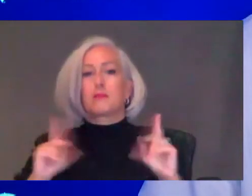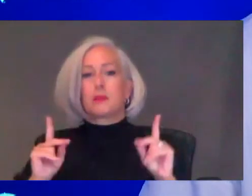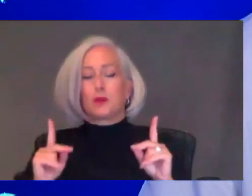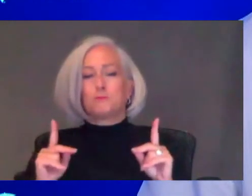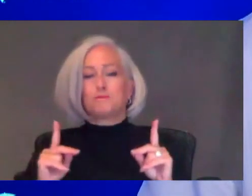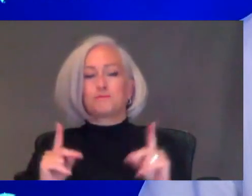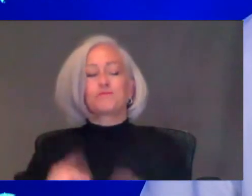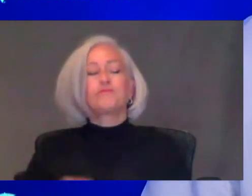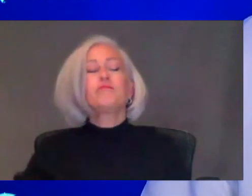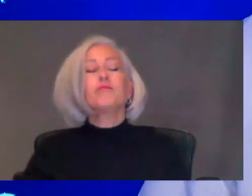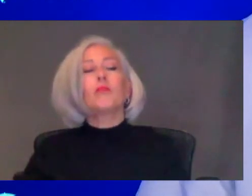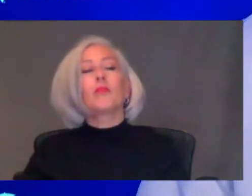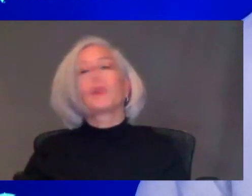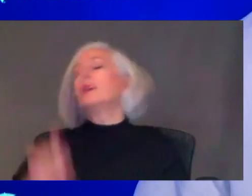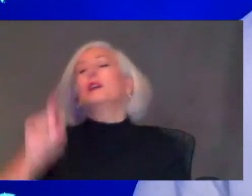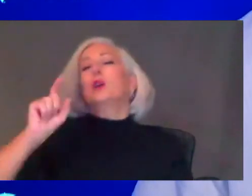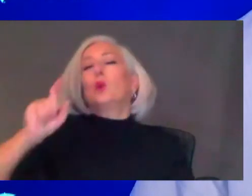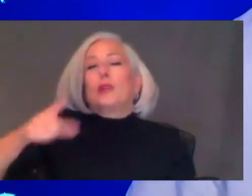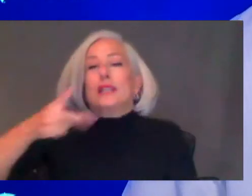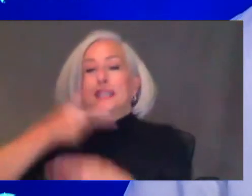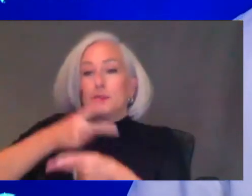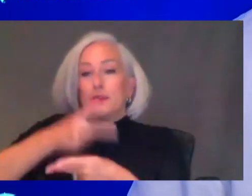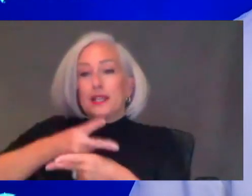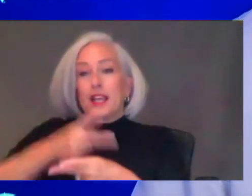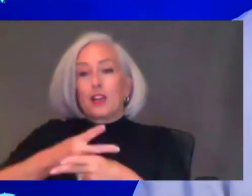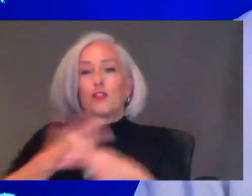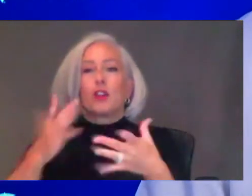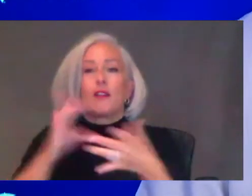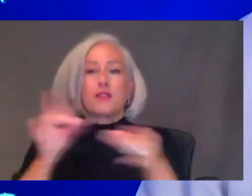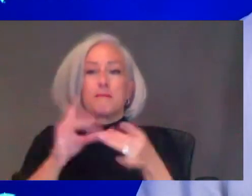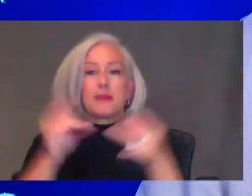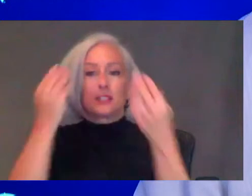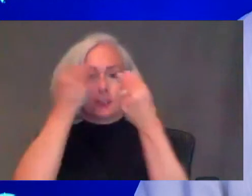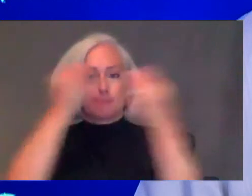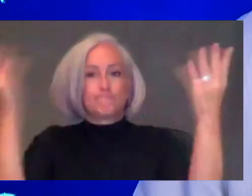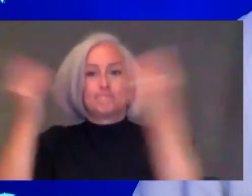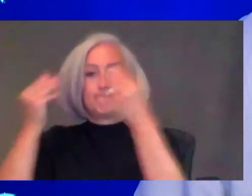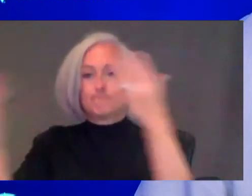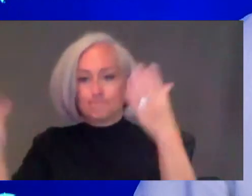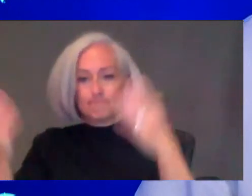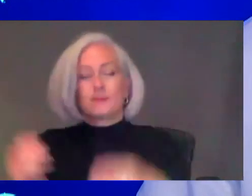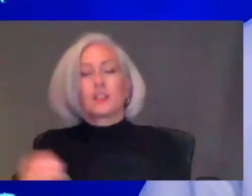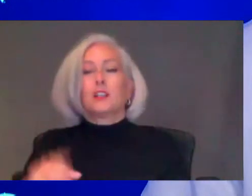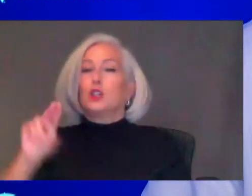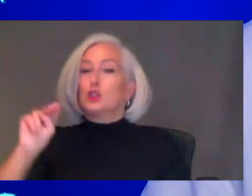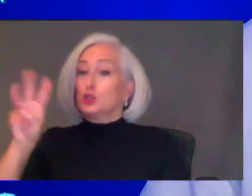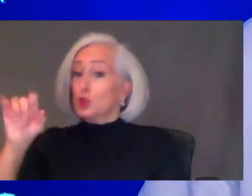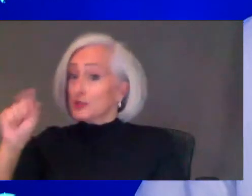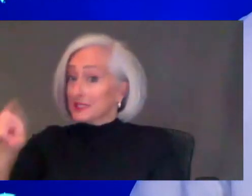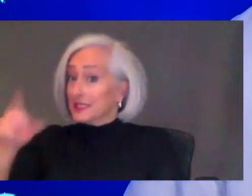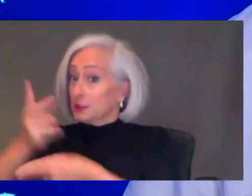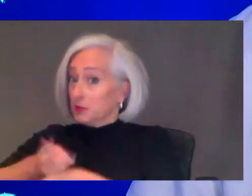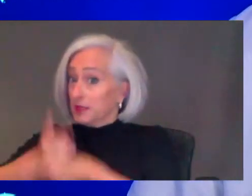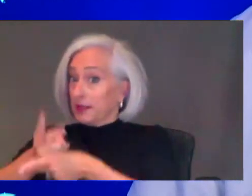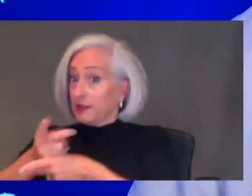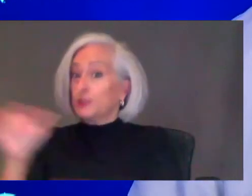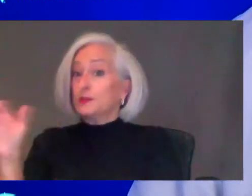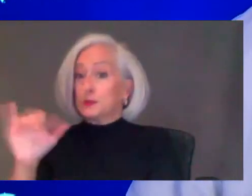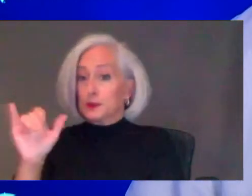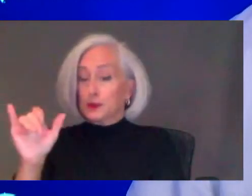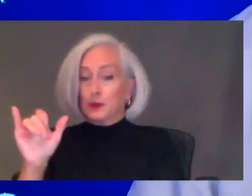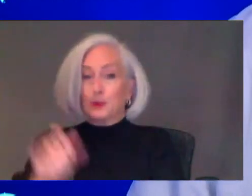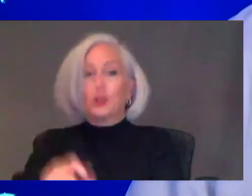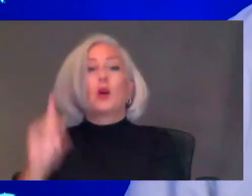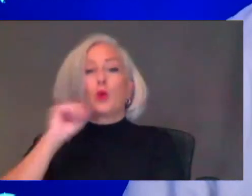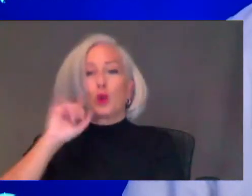few other problems after that. So this is a very rare event, and I still do not think it should be a reason